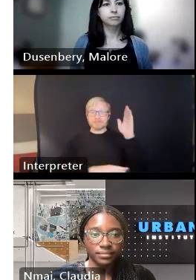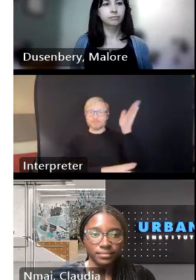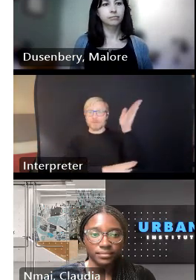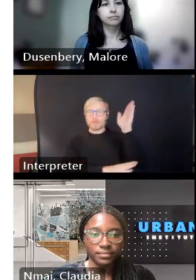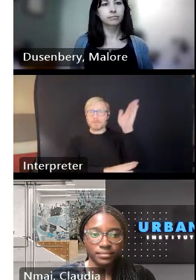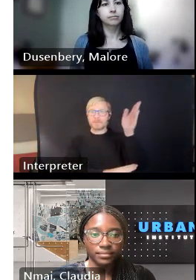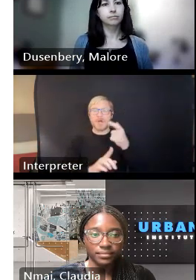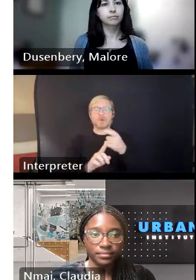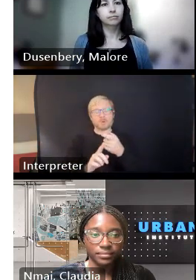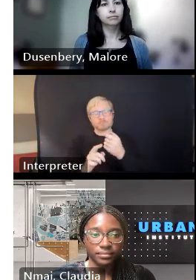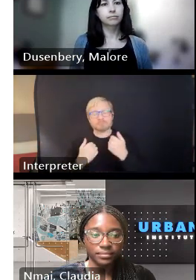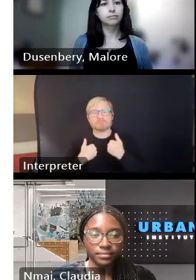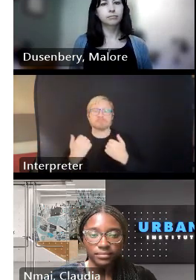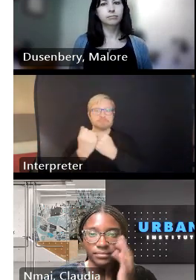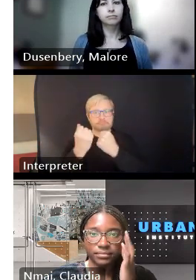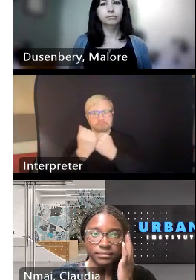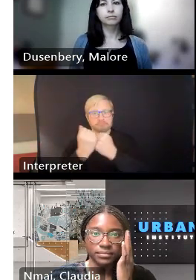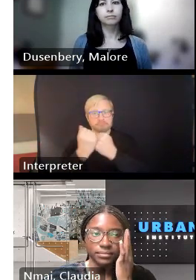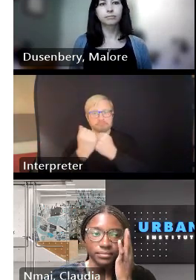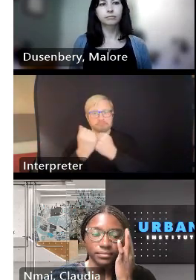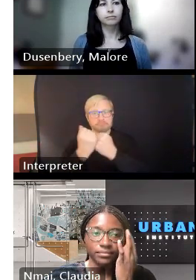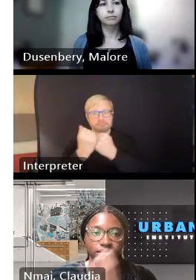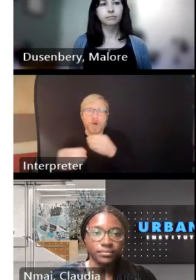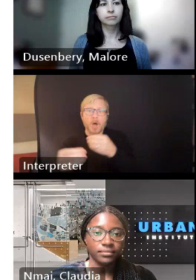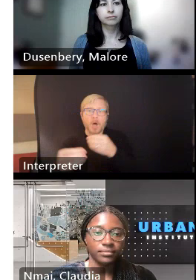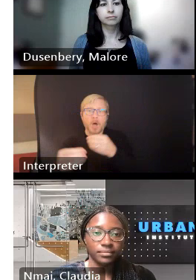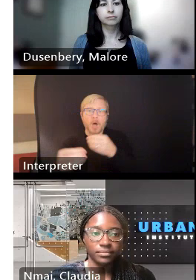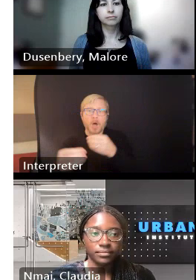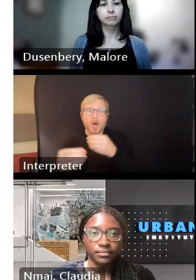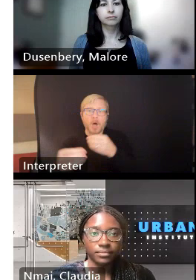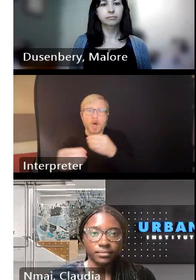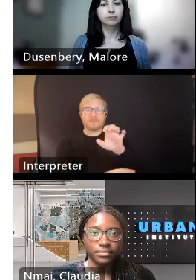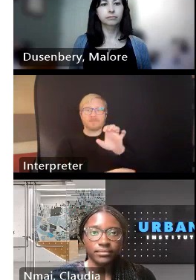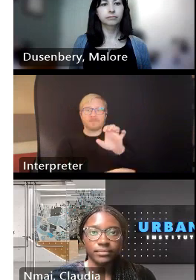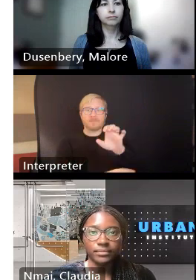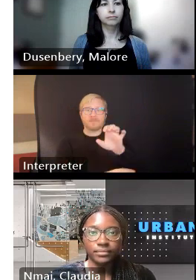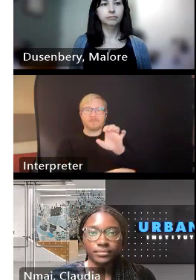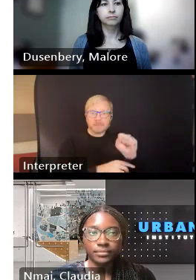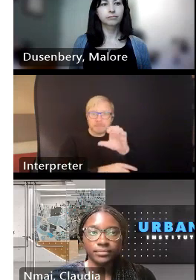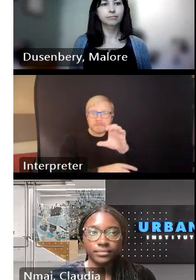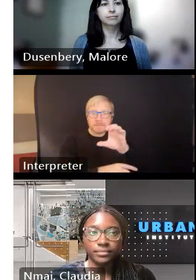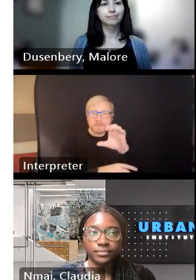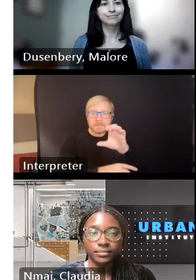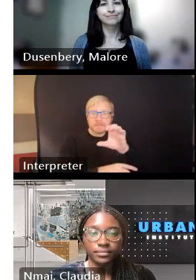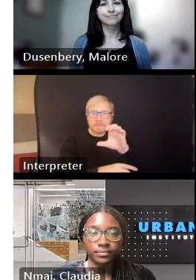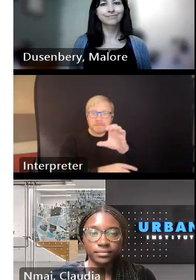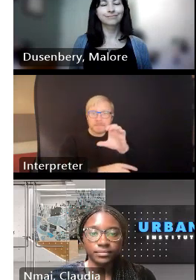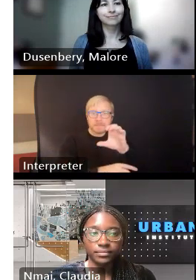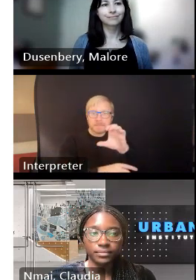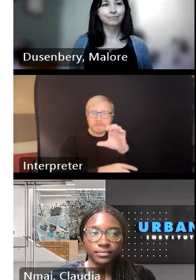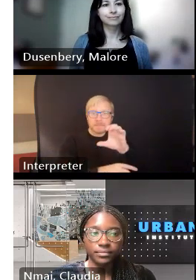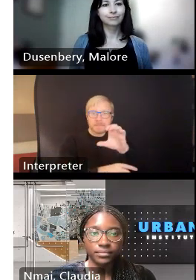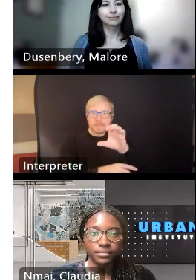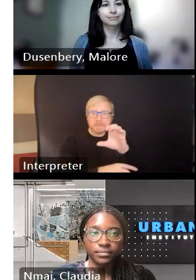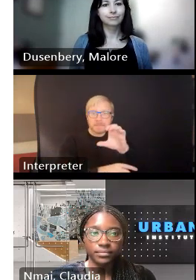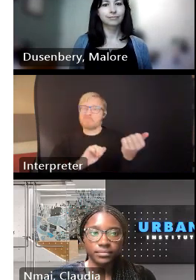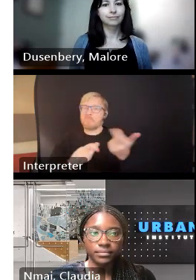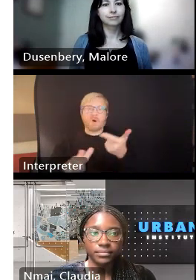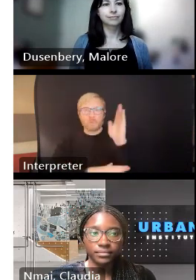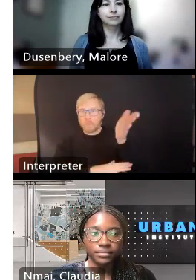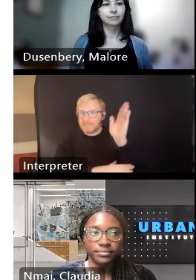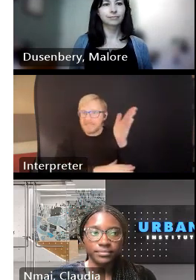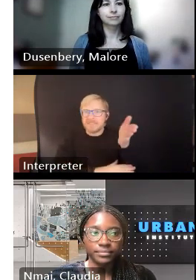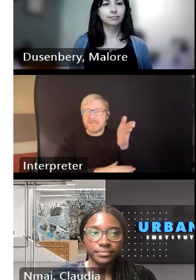Office for Victims of Crime, but all of the thoughts, all of the slides are our own and do not necessarily